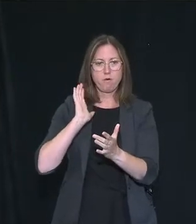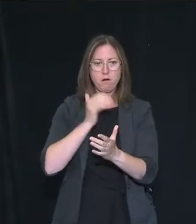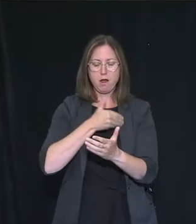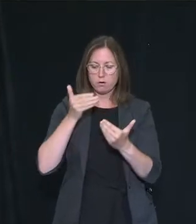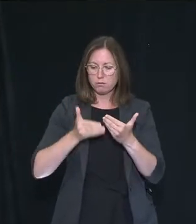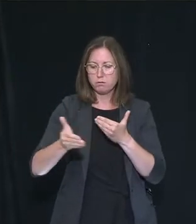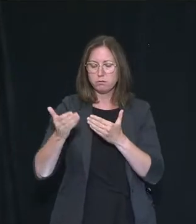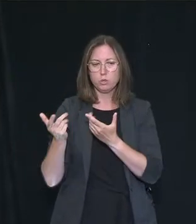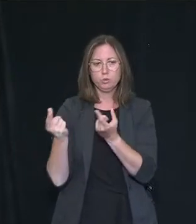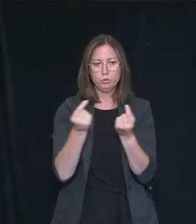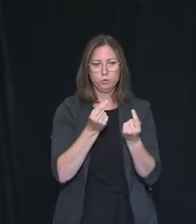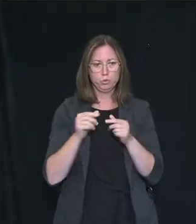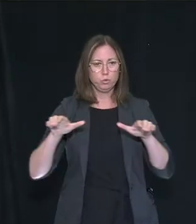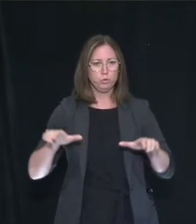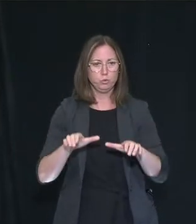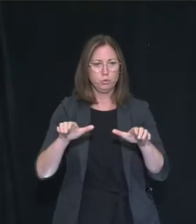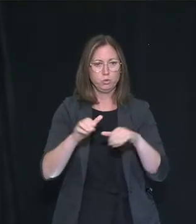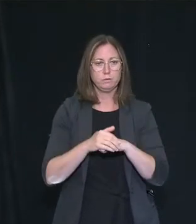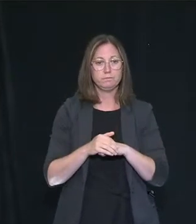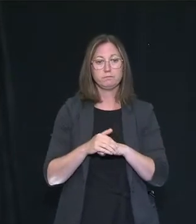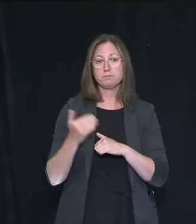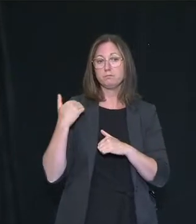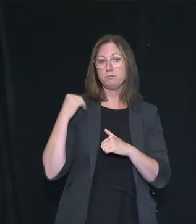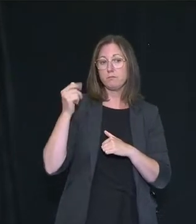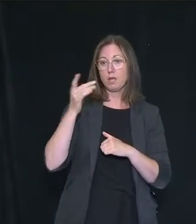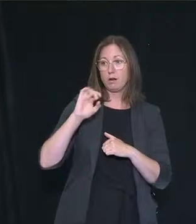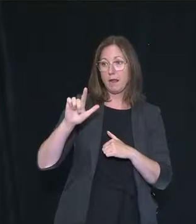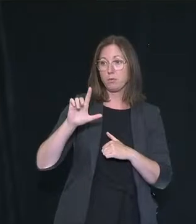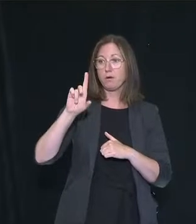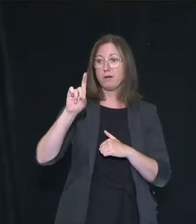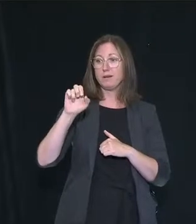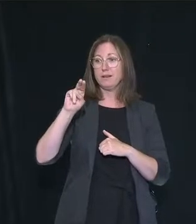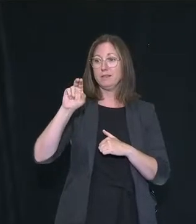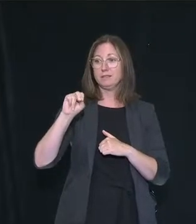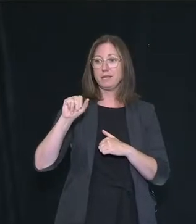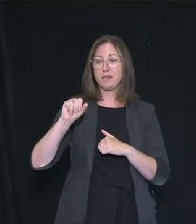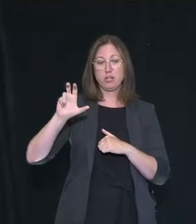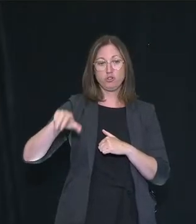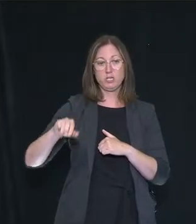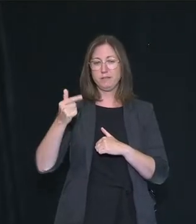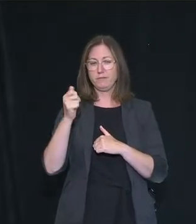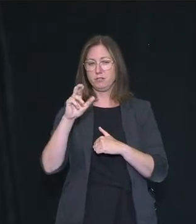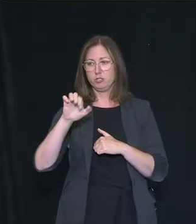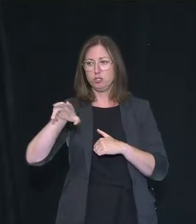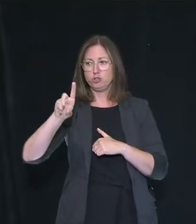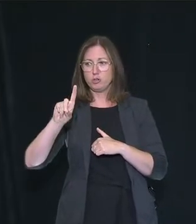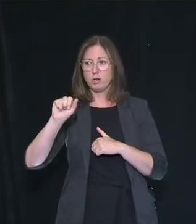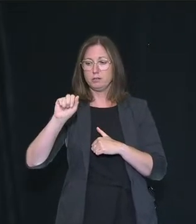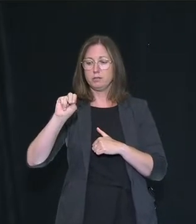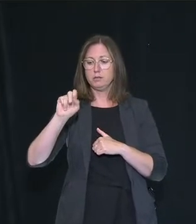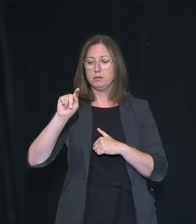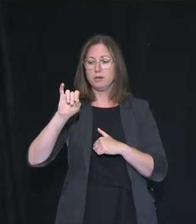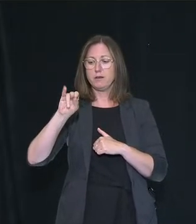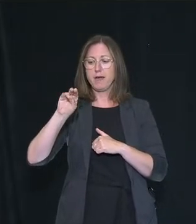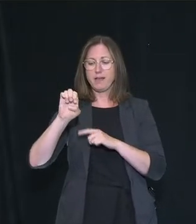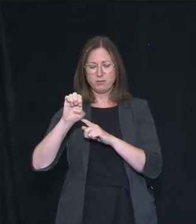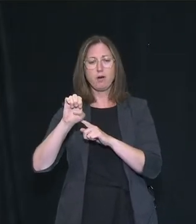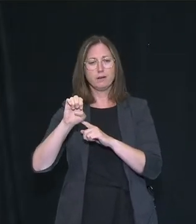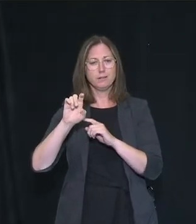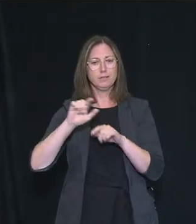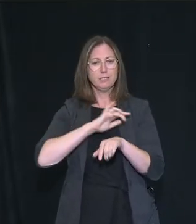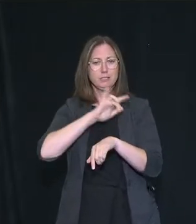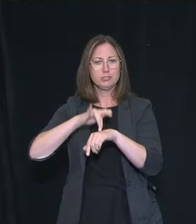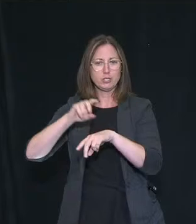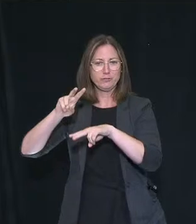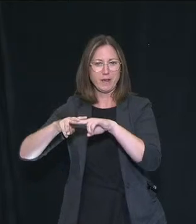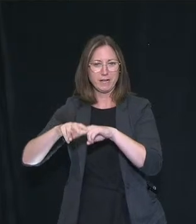In April, Dene National Chief Gerald Antoine was at the Vatican, and he compared the moment to the experience of walking through